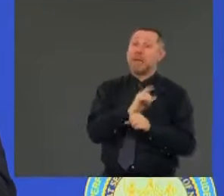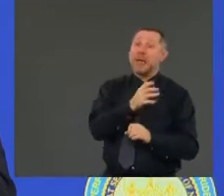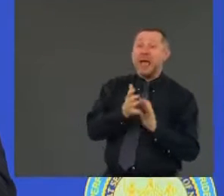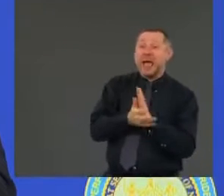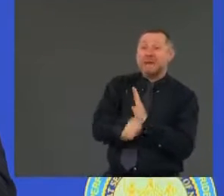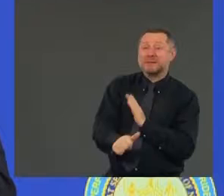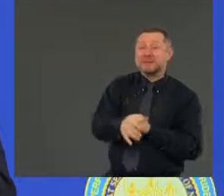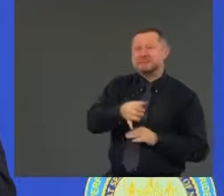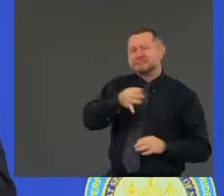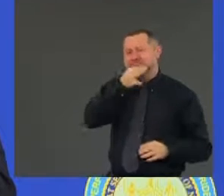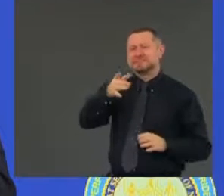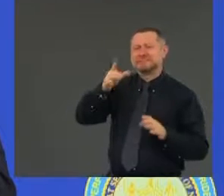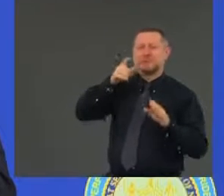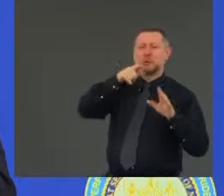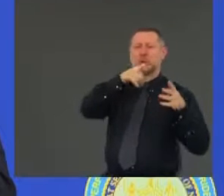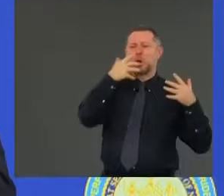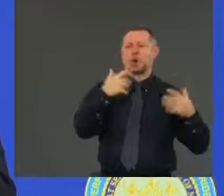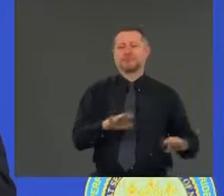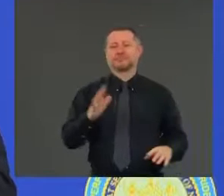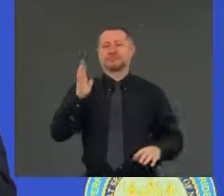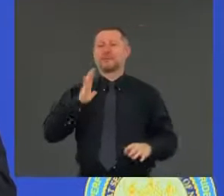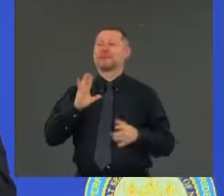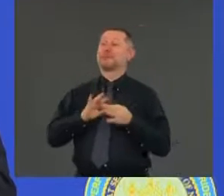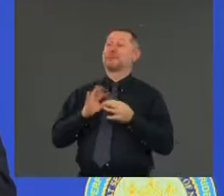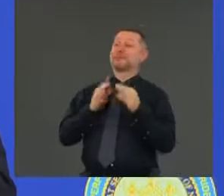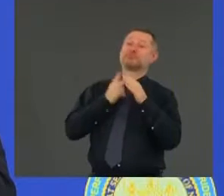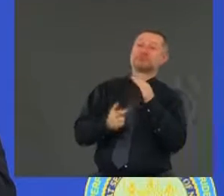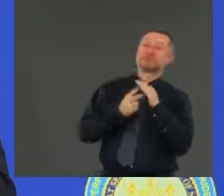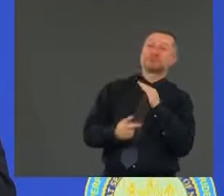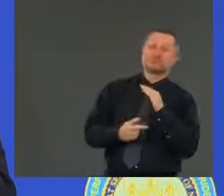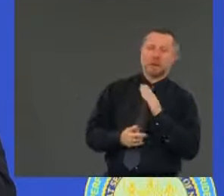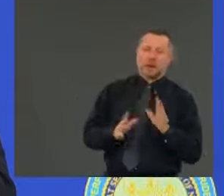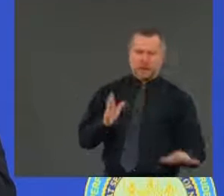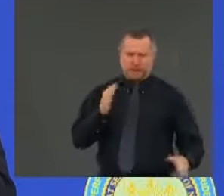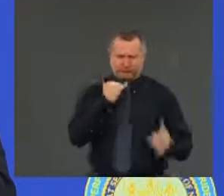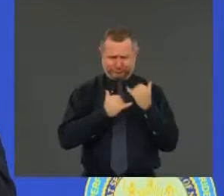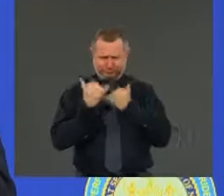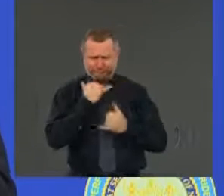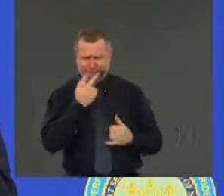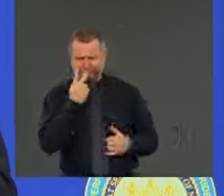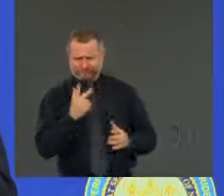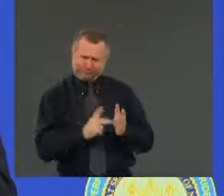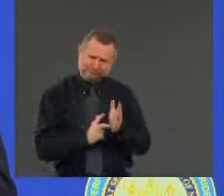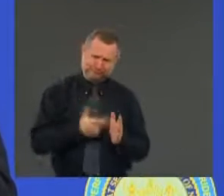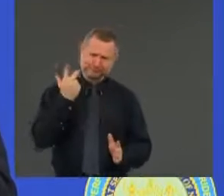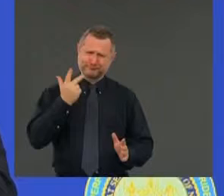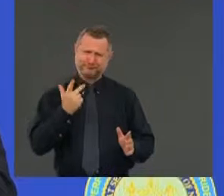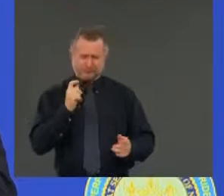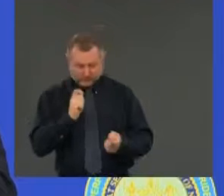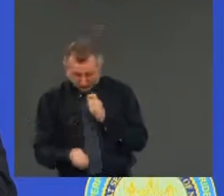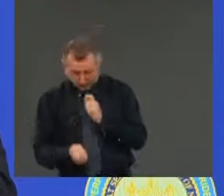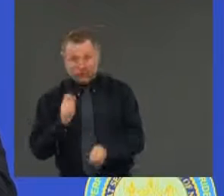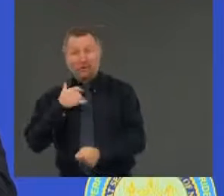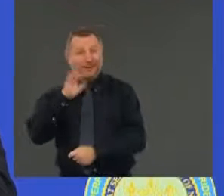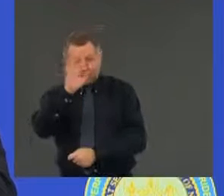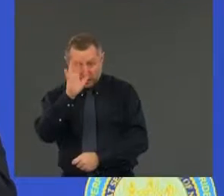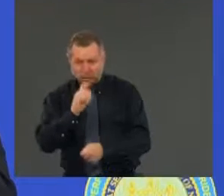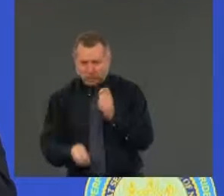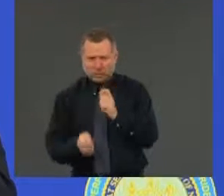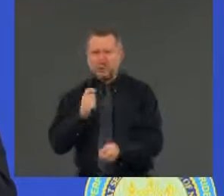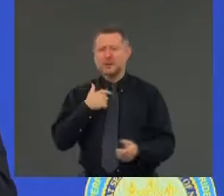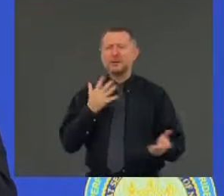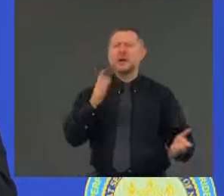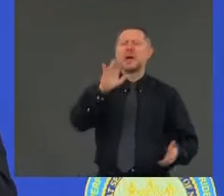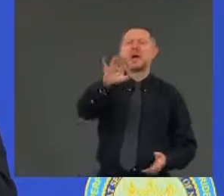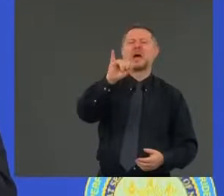their opinions and their numbers and their projections three times through this thing. So even if they're